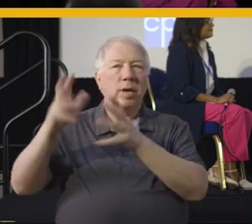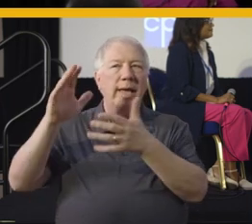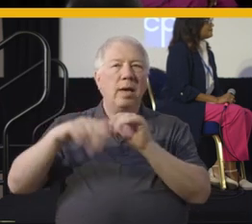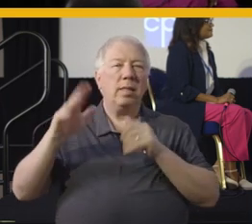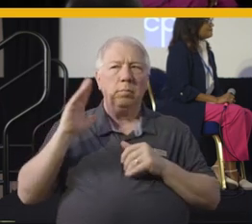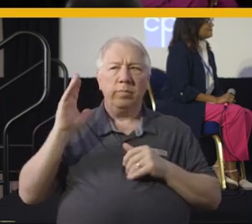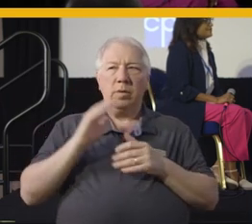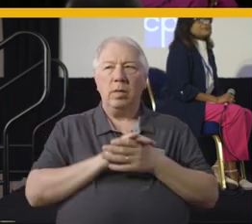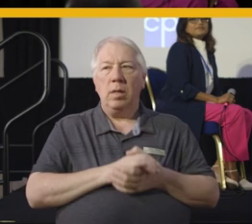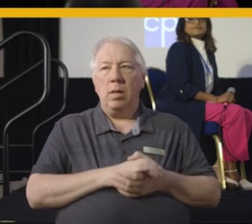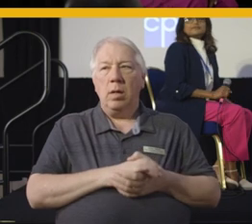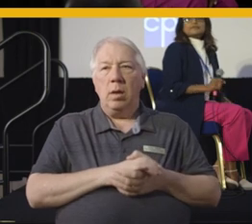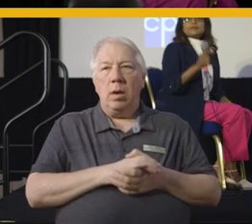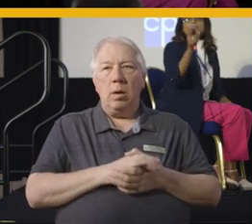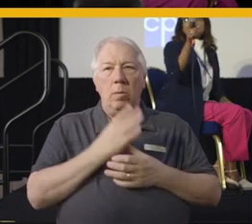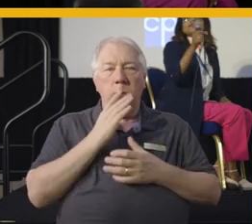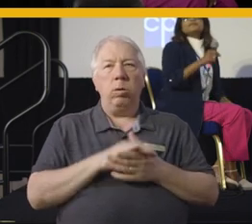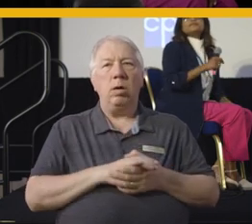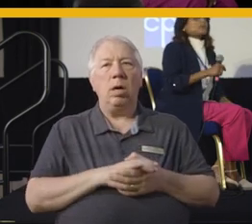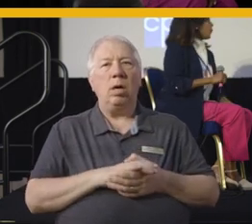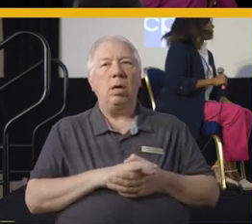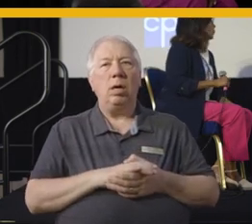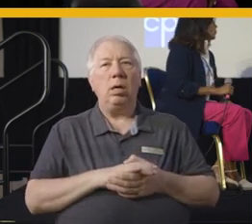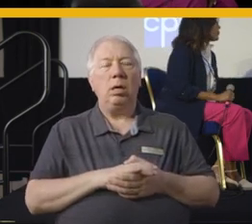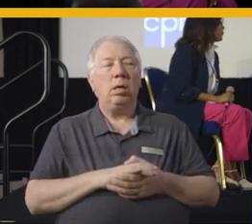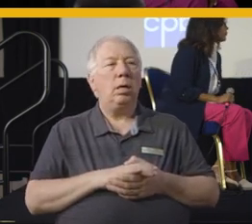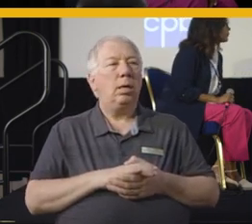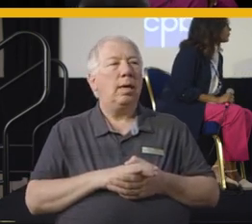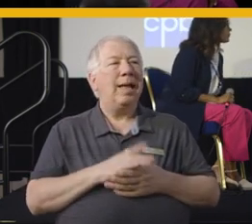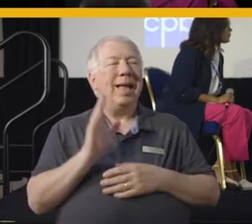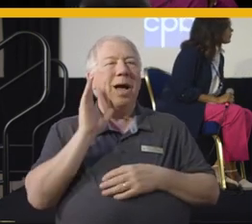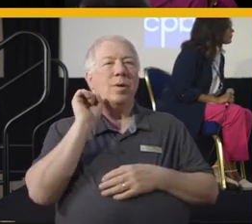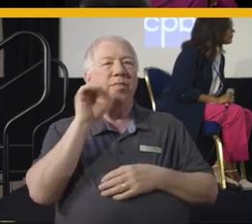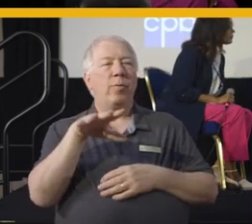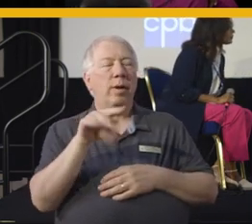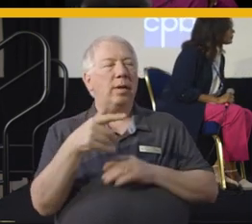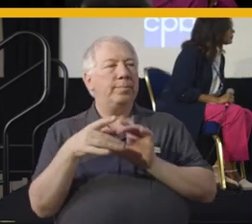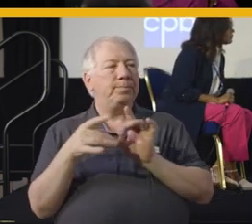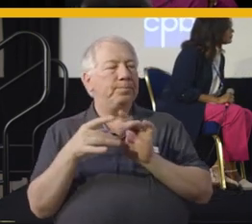used to be. So I think that's part of the hesitation. If I can just throw in a little aside,